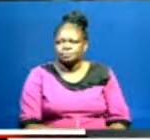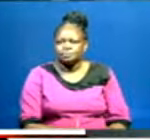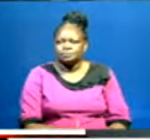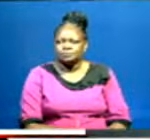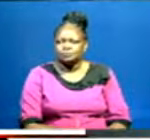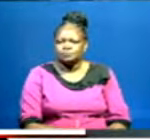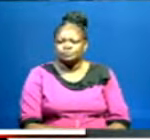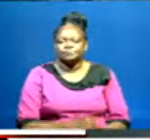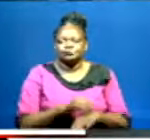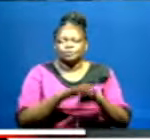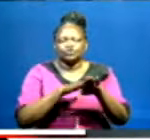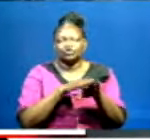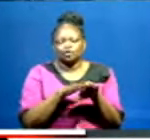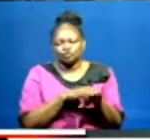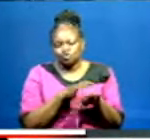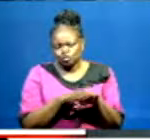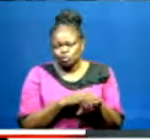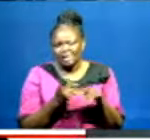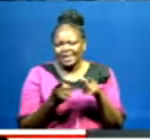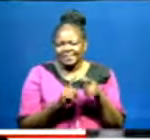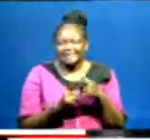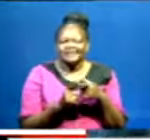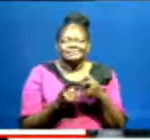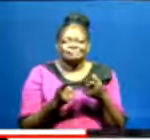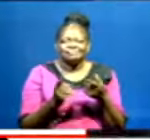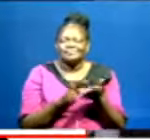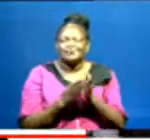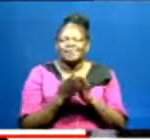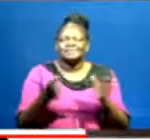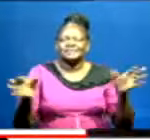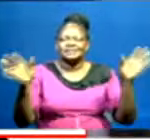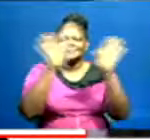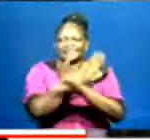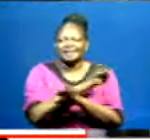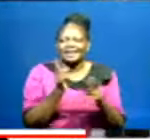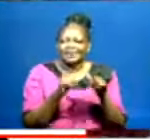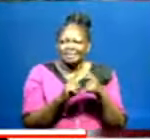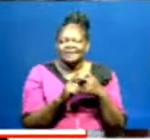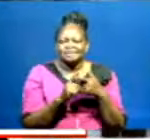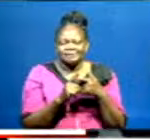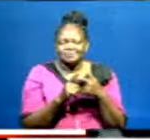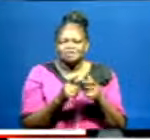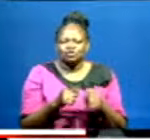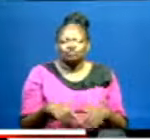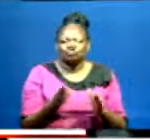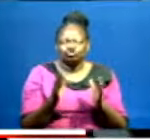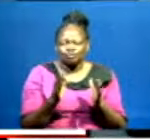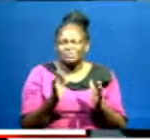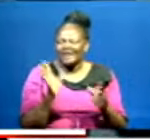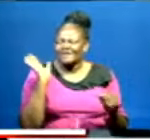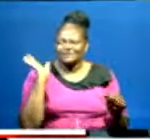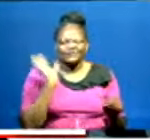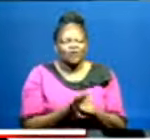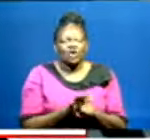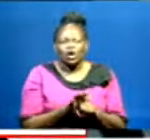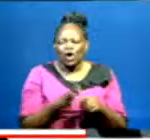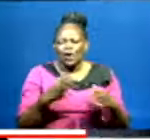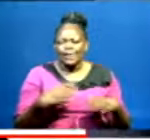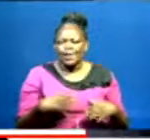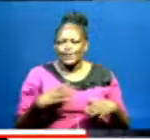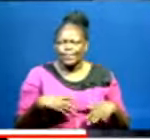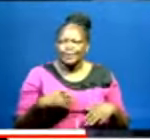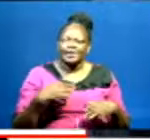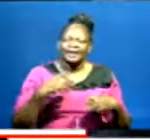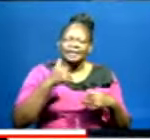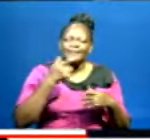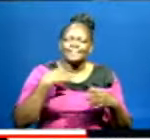Slowly, the day gives way to night. Gradually, the deserted streets saturate with street vendors as locals